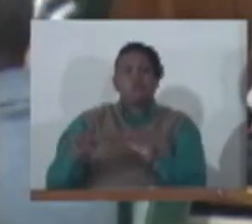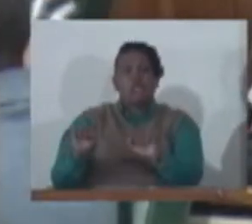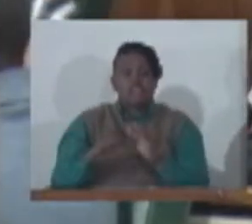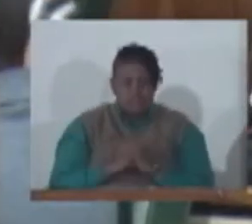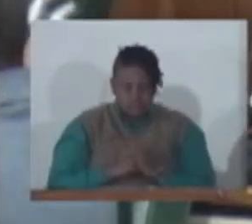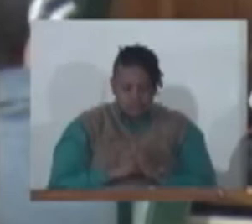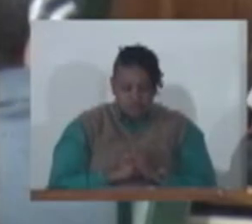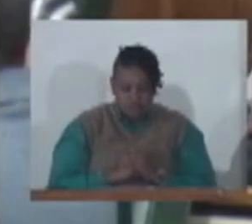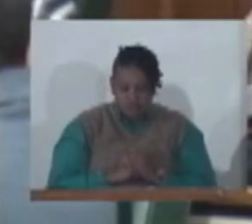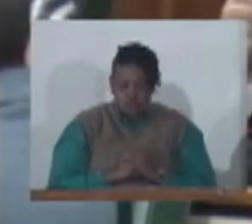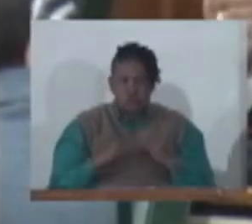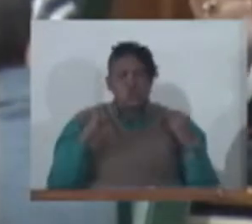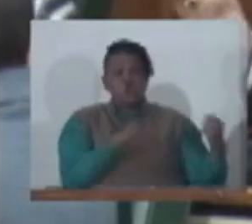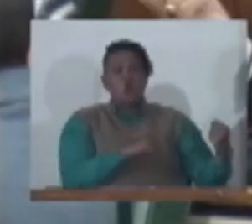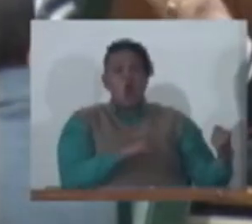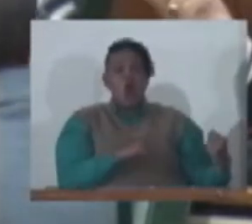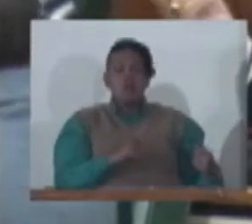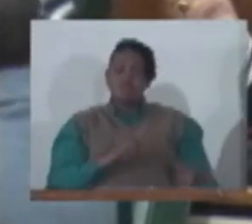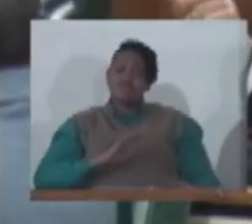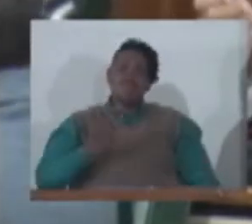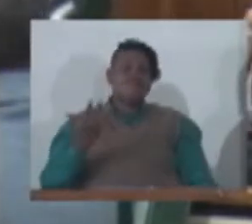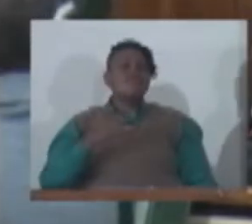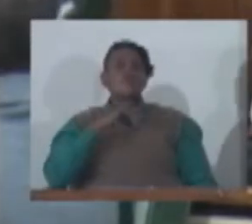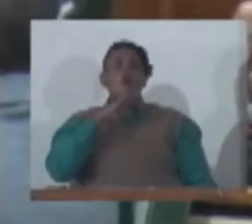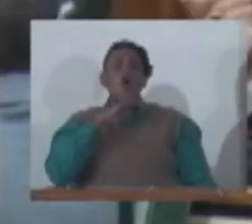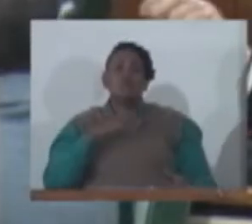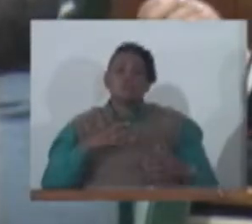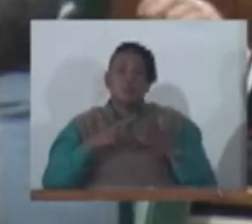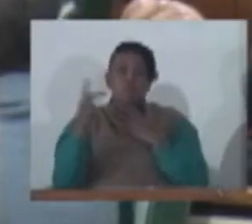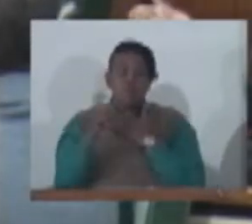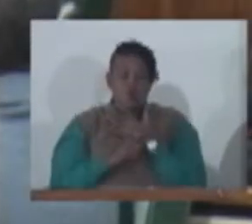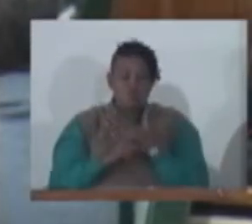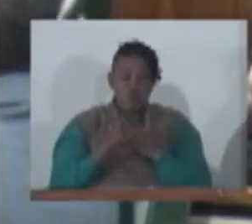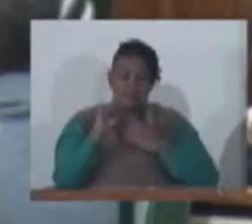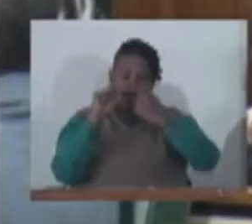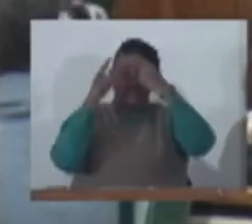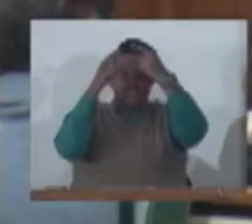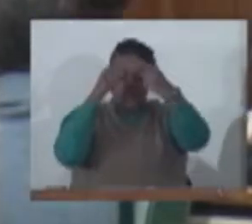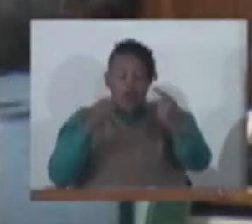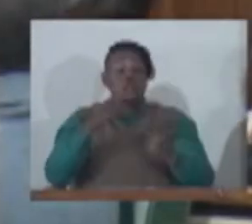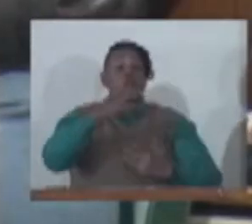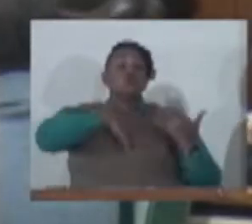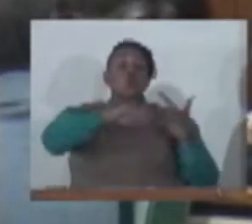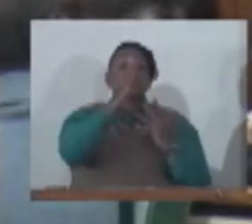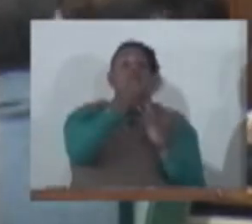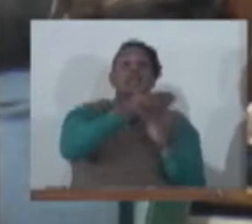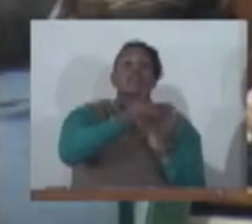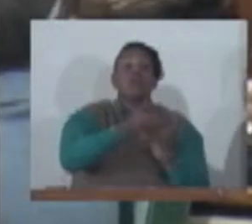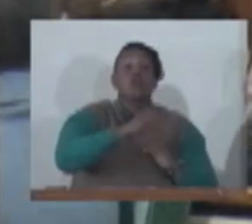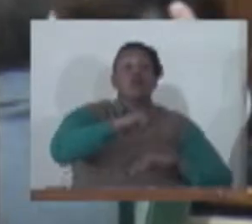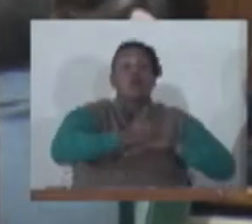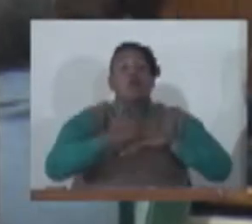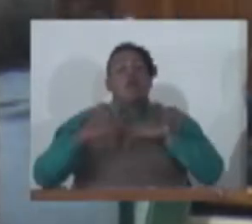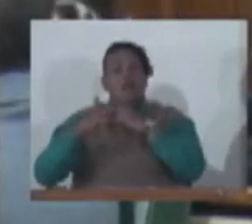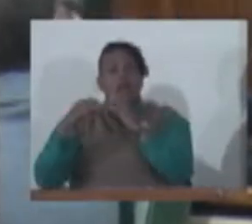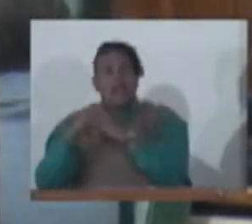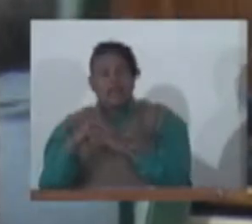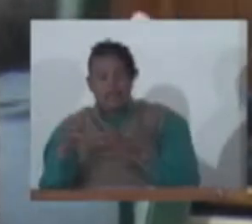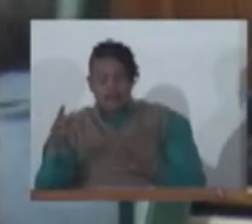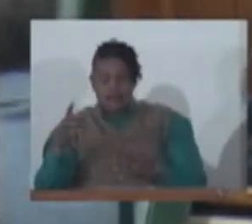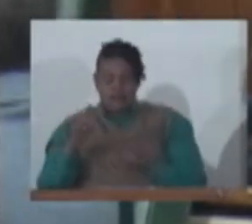strong anti-corruption program, and targeted social intervention initiatives in a